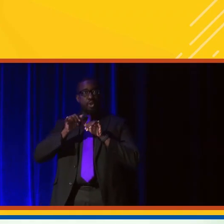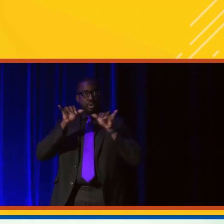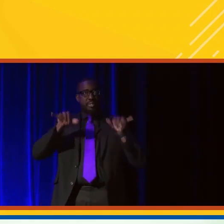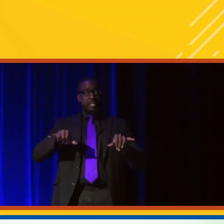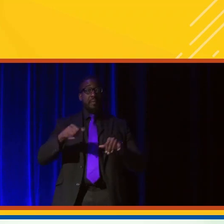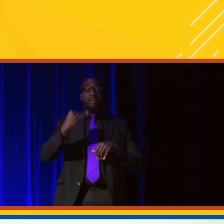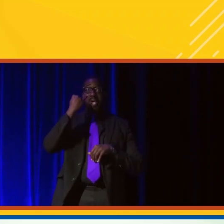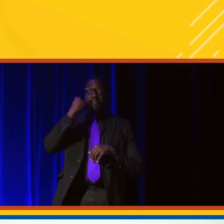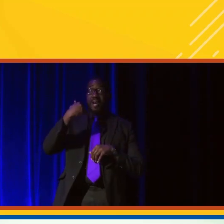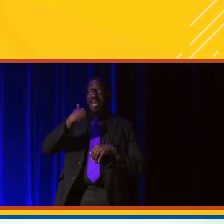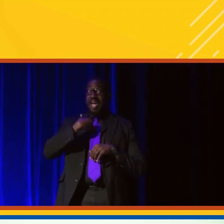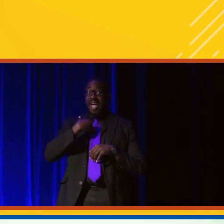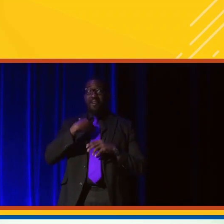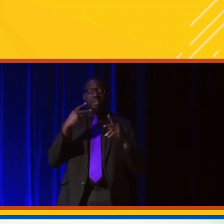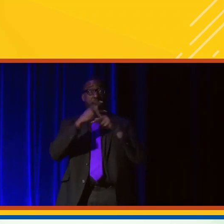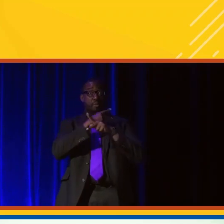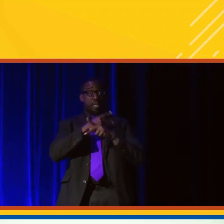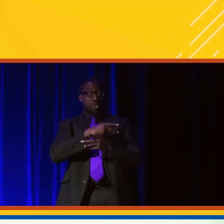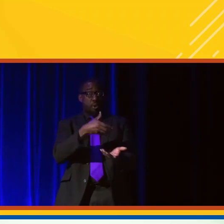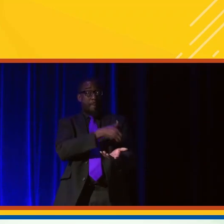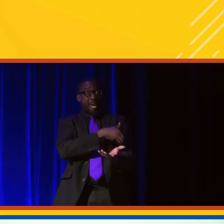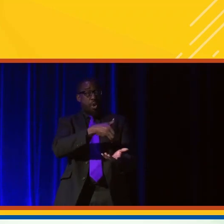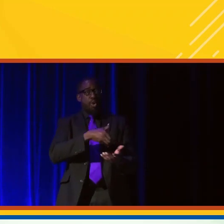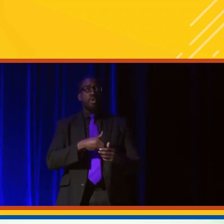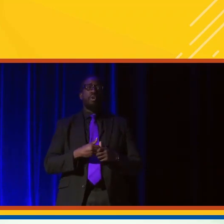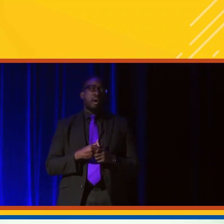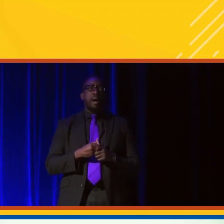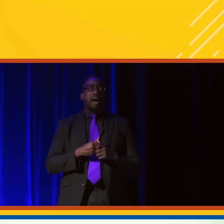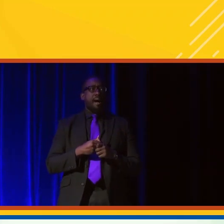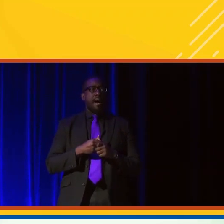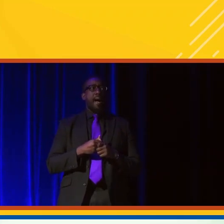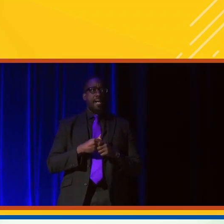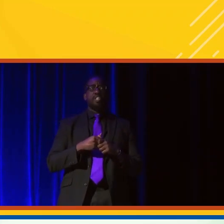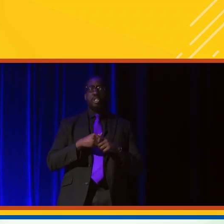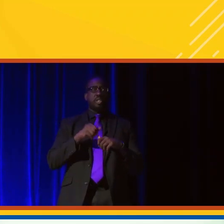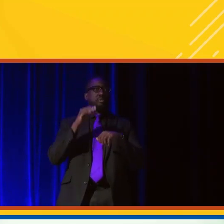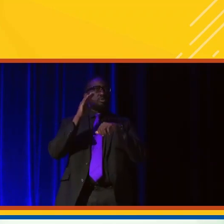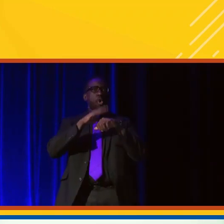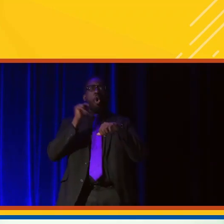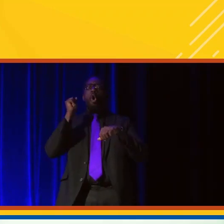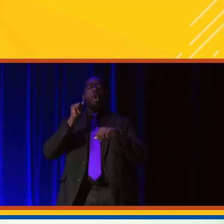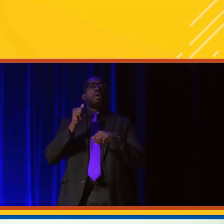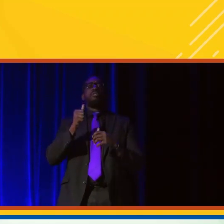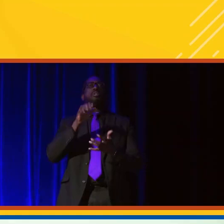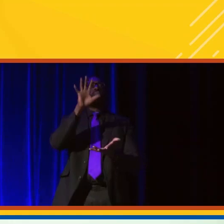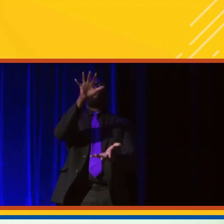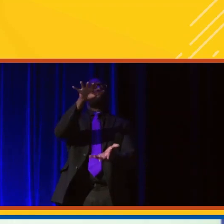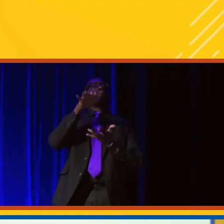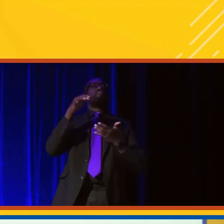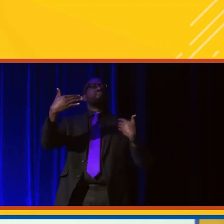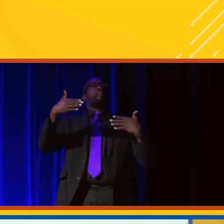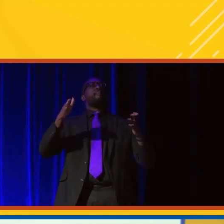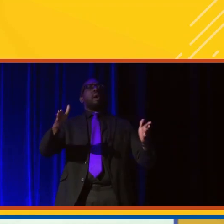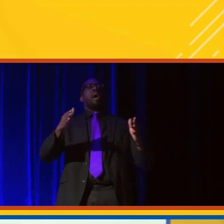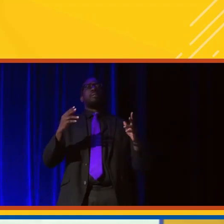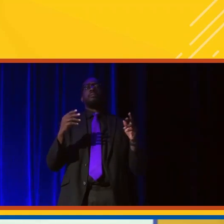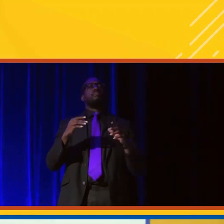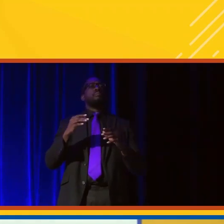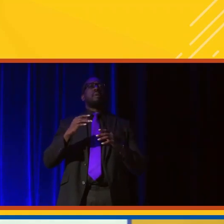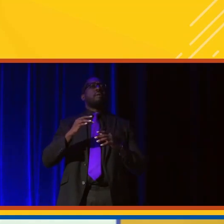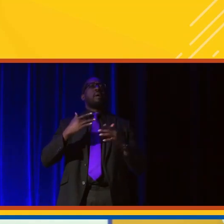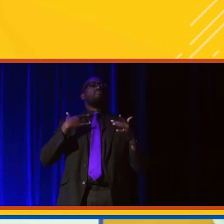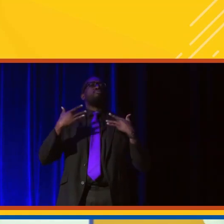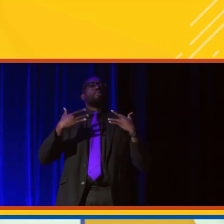computational power, I could just call out and solve the Schrödinger equation for a really big box, and I just don't worry about the computational